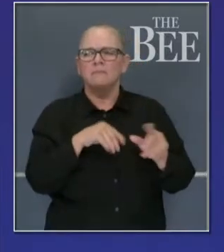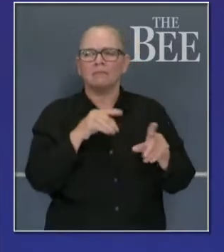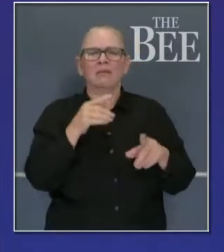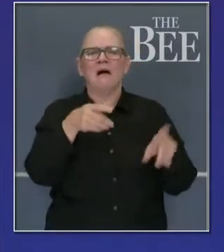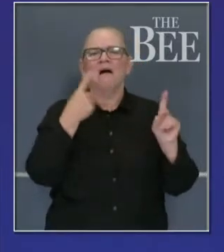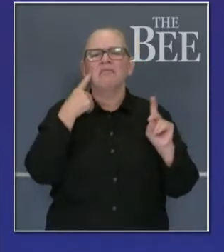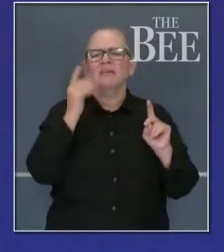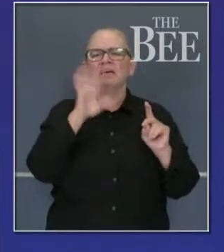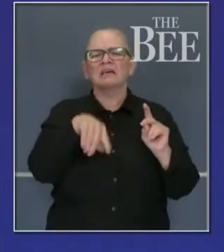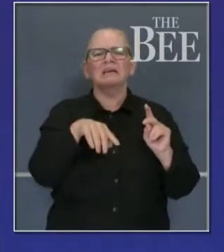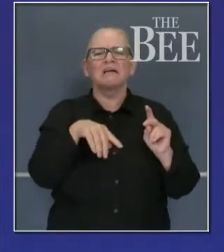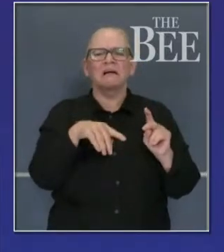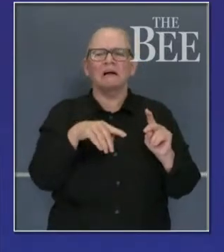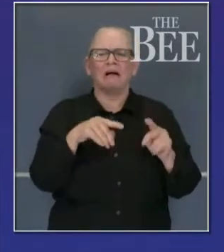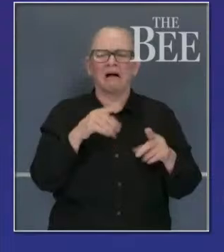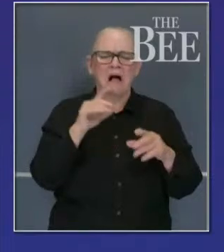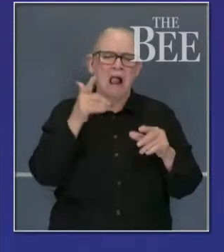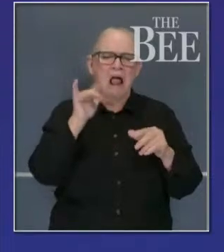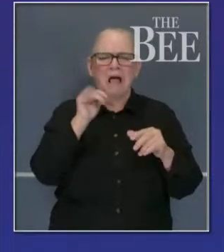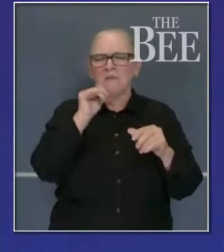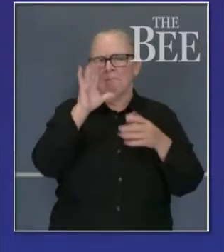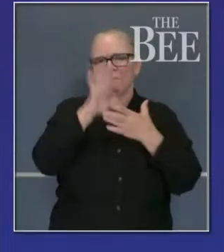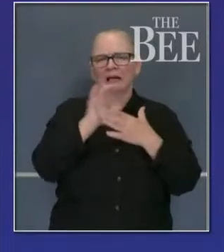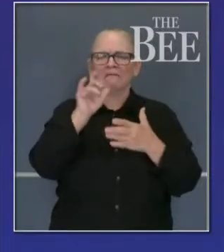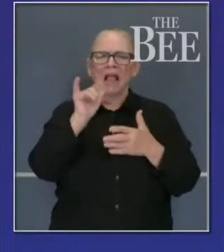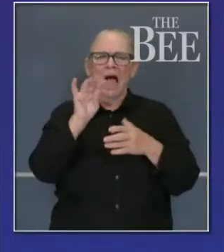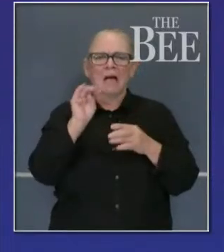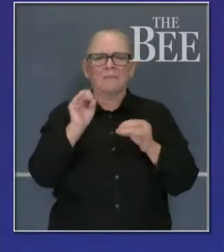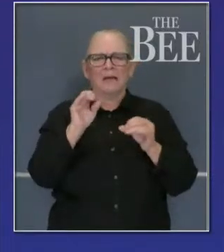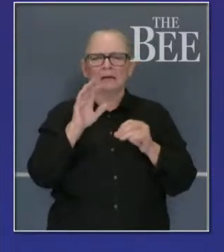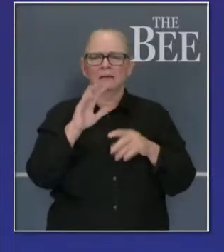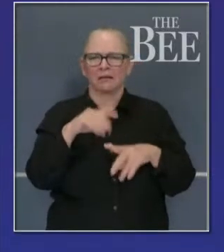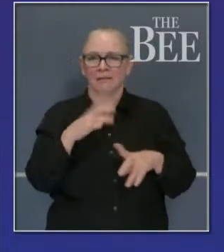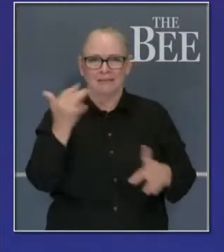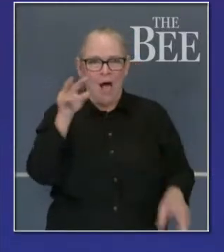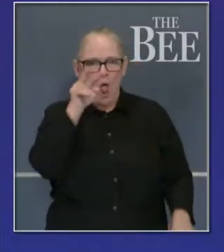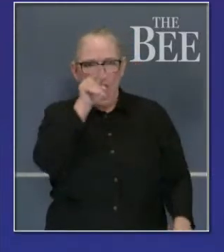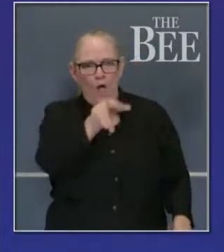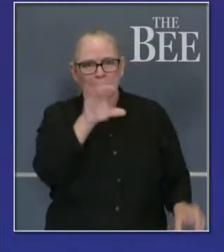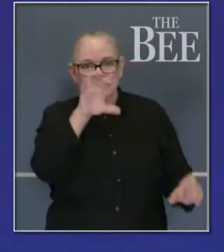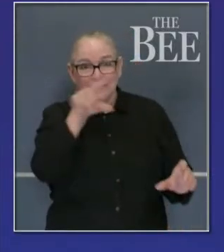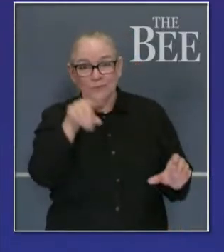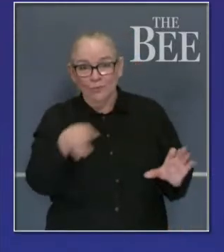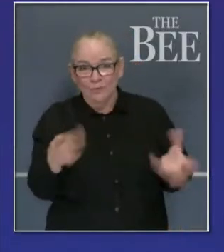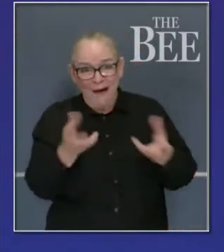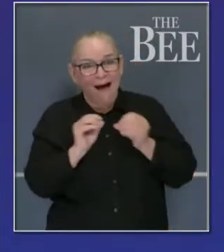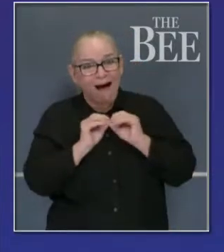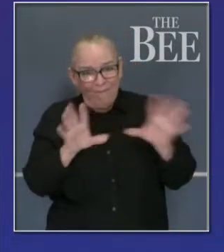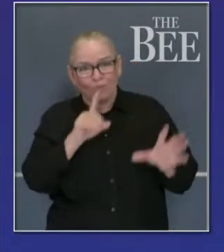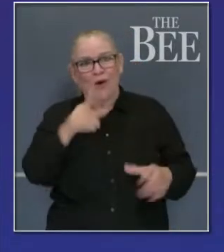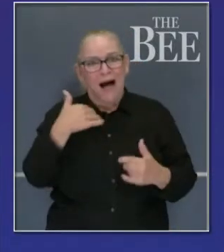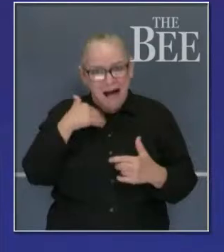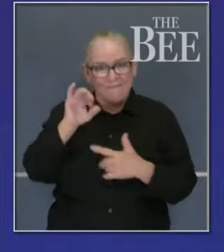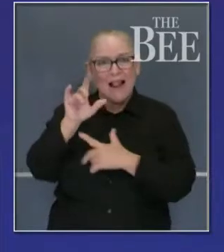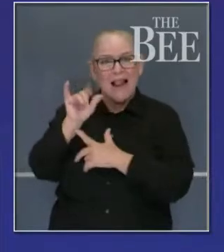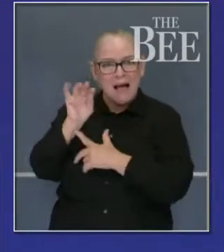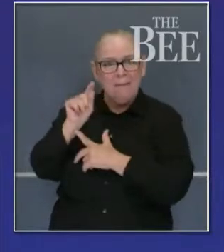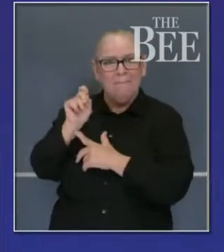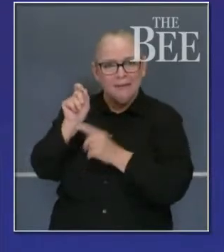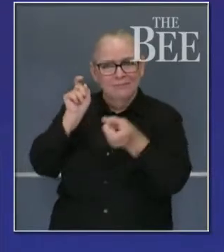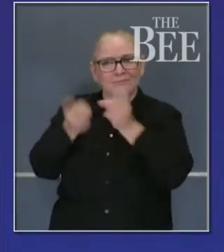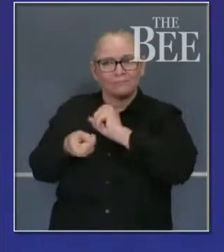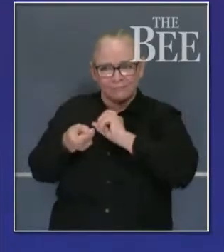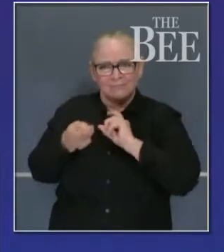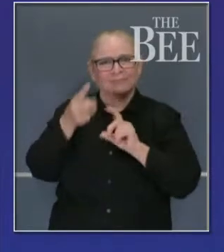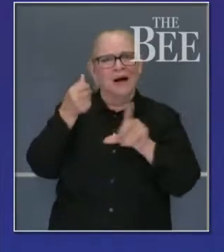change, just consider the CZU complex. This is what they refer to as a fire that has